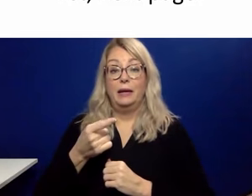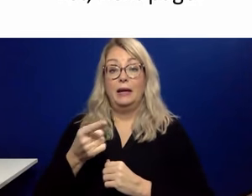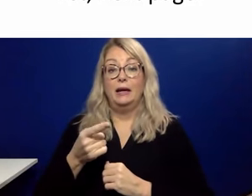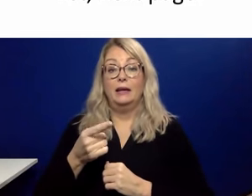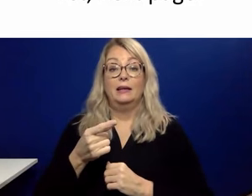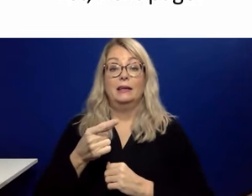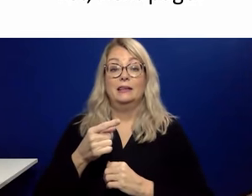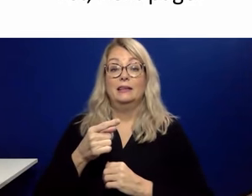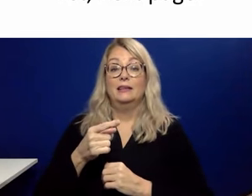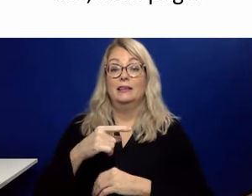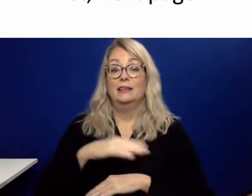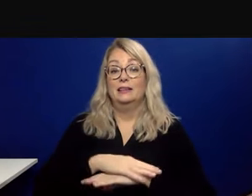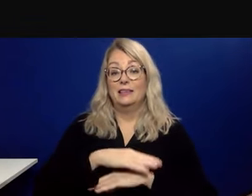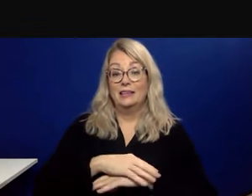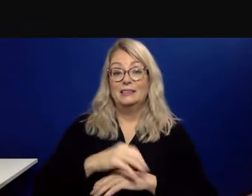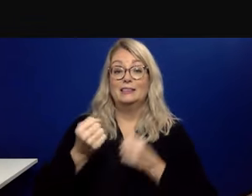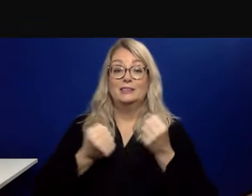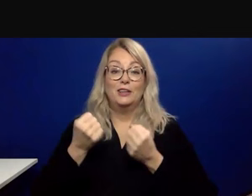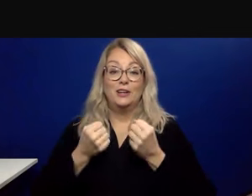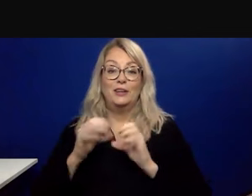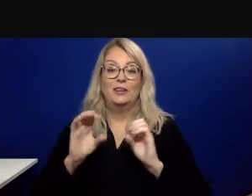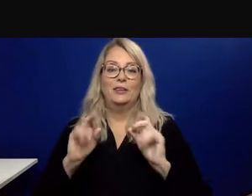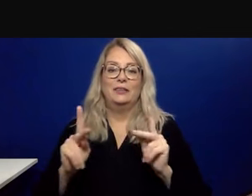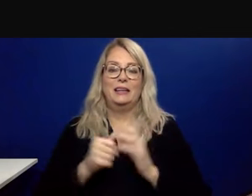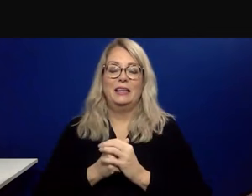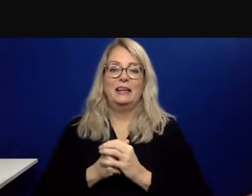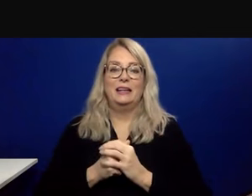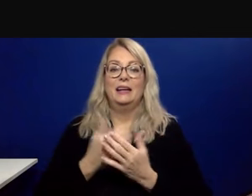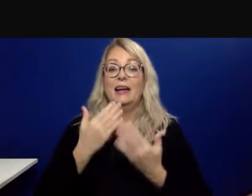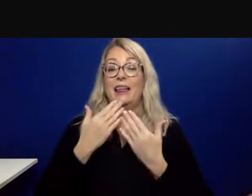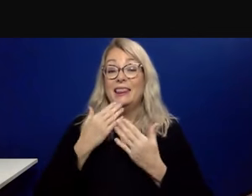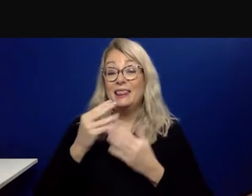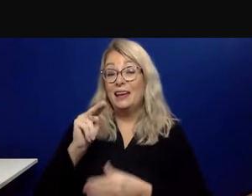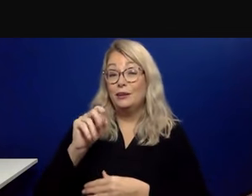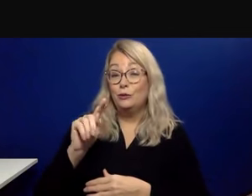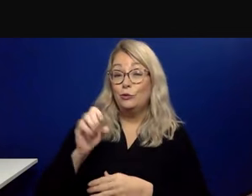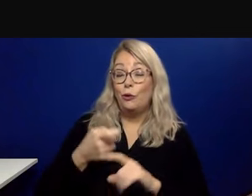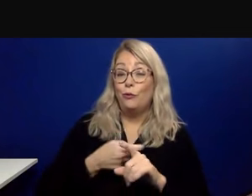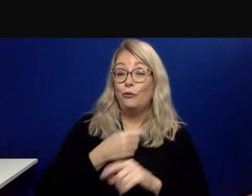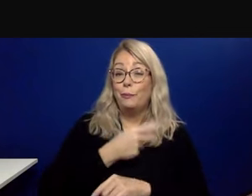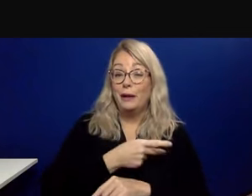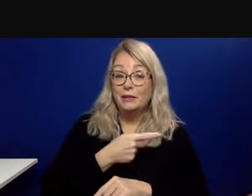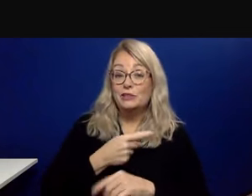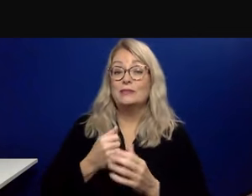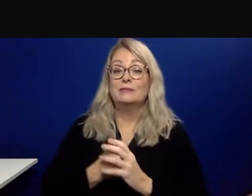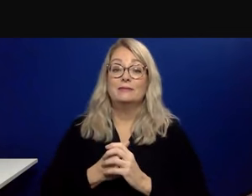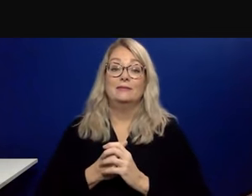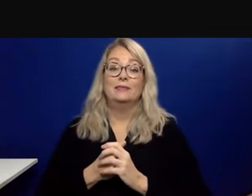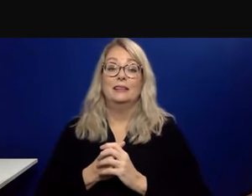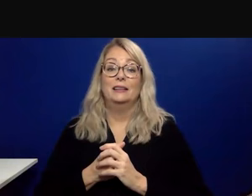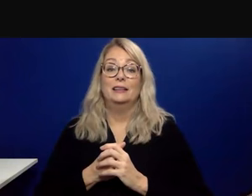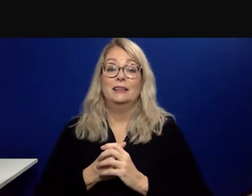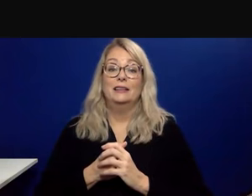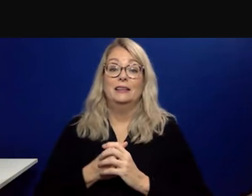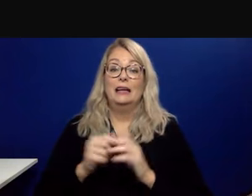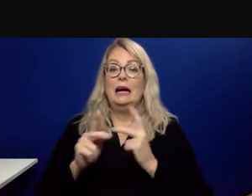look like this, your own health nurse. Okay, a thank you note from a patient to a nurse. I keep this with